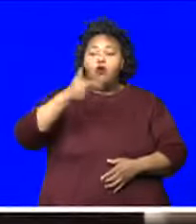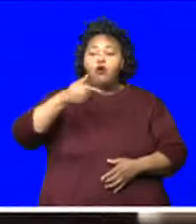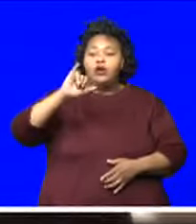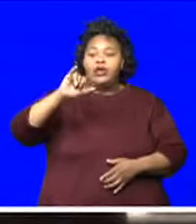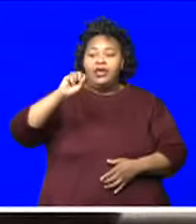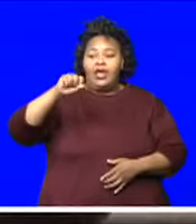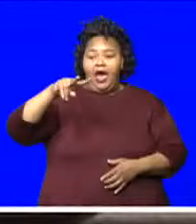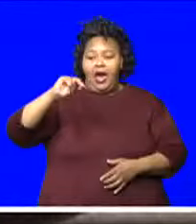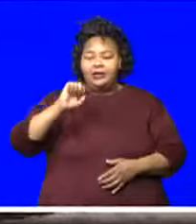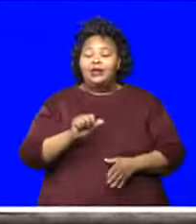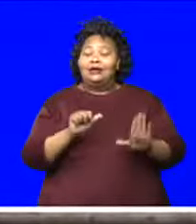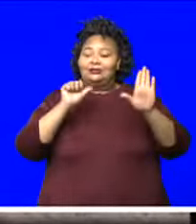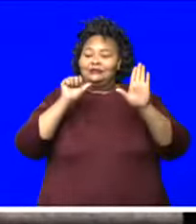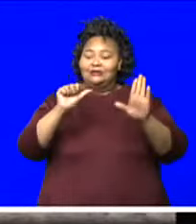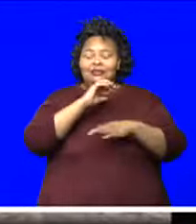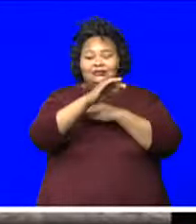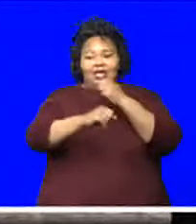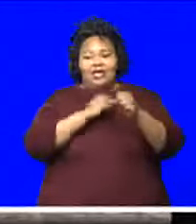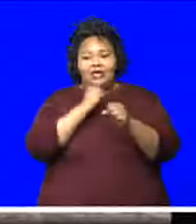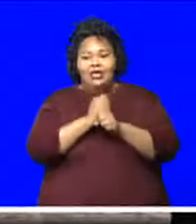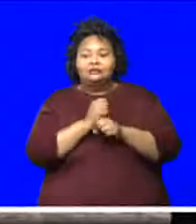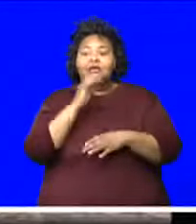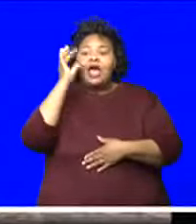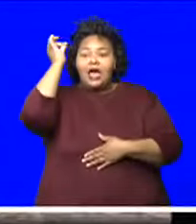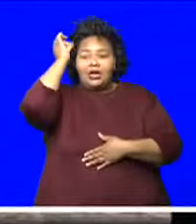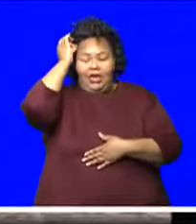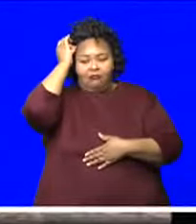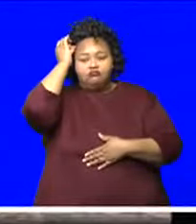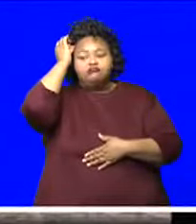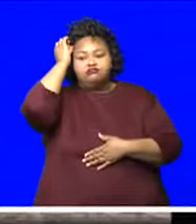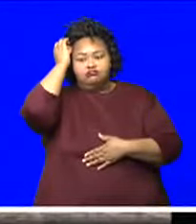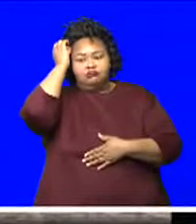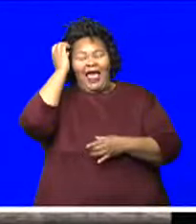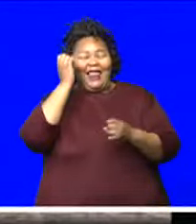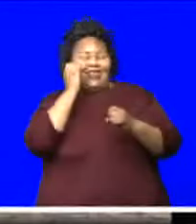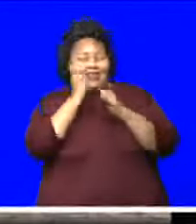emhlaba yagcina kulivakashela lelive. Lobika kwetinzabeni ngisandile makhanya eSingapore.